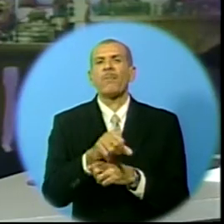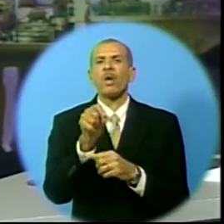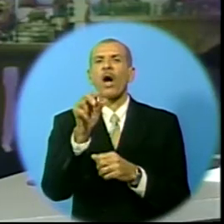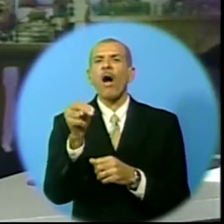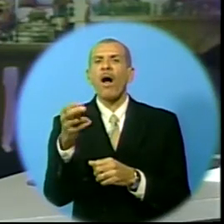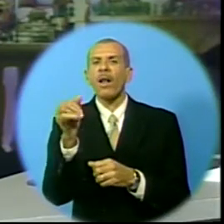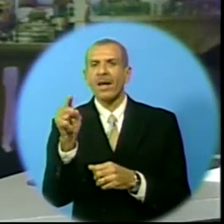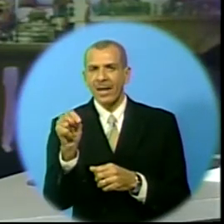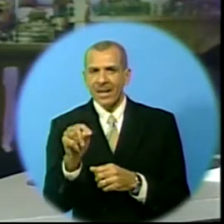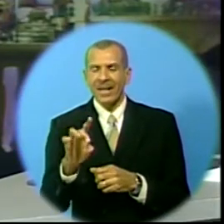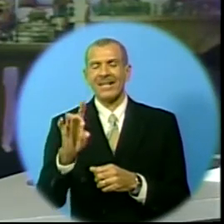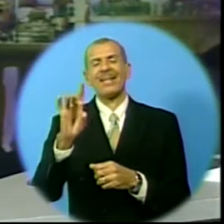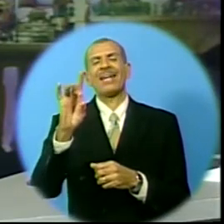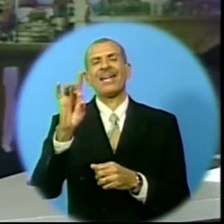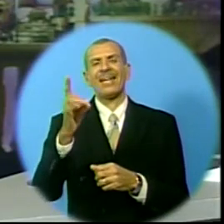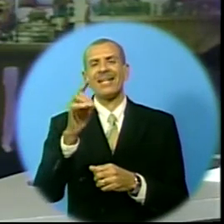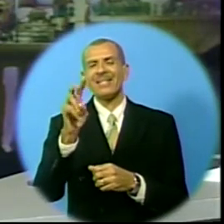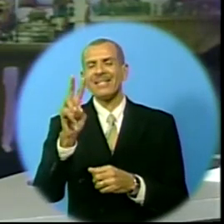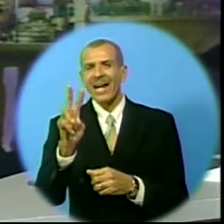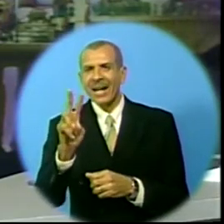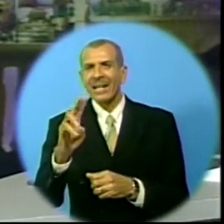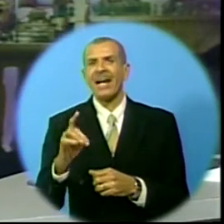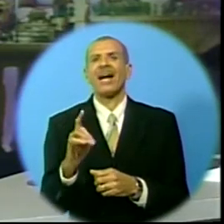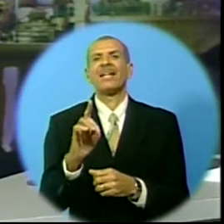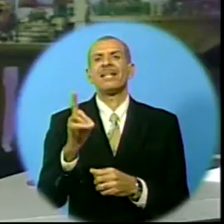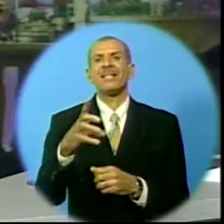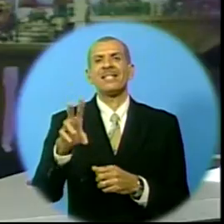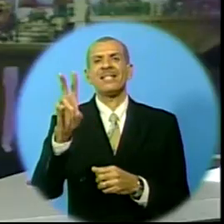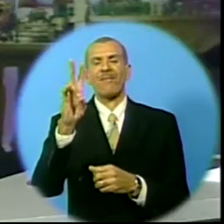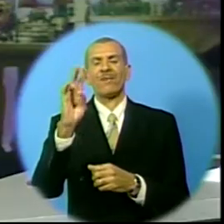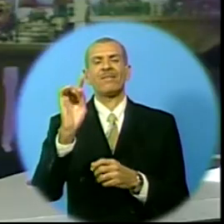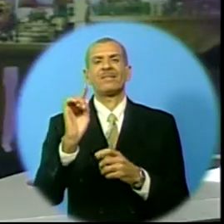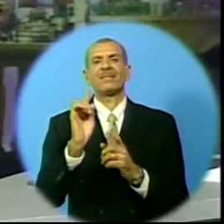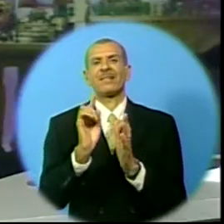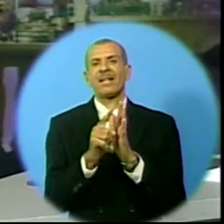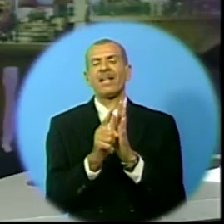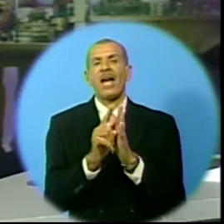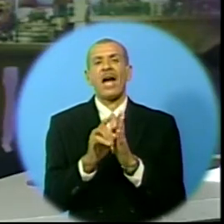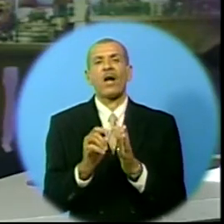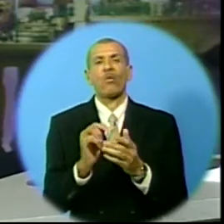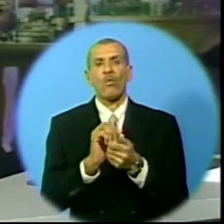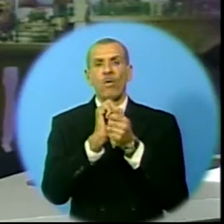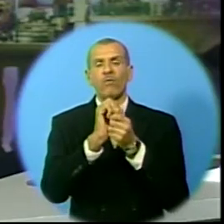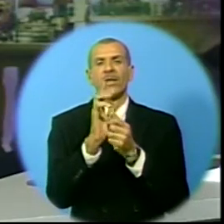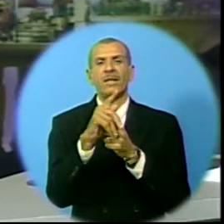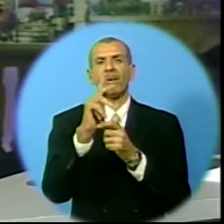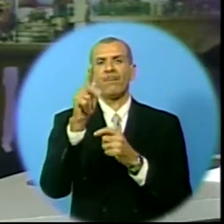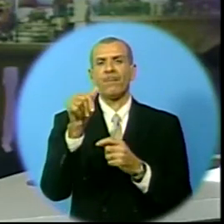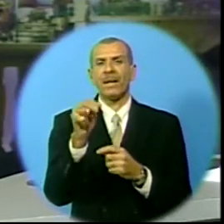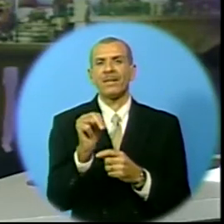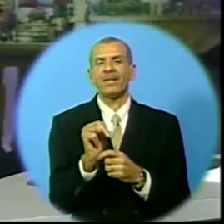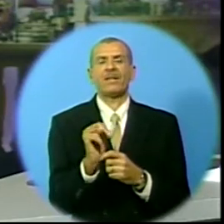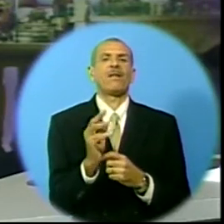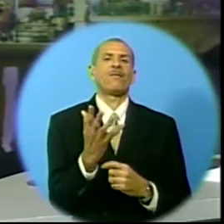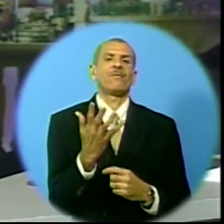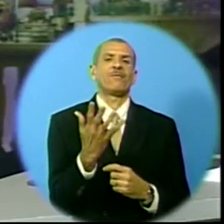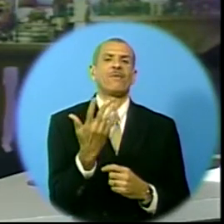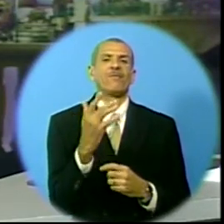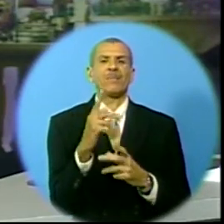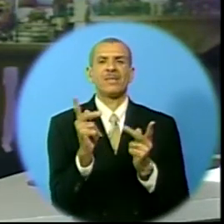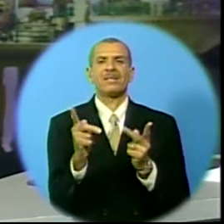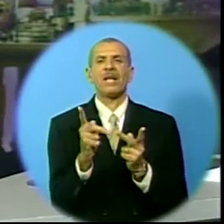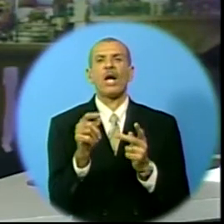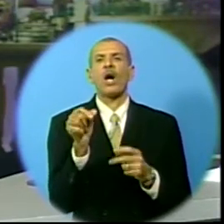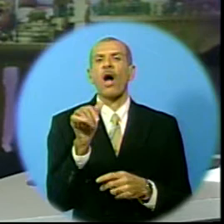82nd and Jamar Thomas in the 87th scored for the Pine, who are incidentally fifth in the standings on six points. Gall Hill